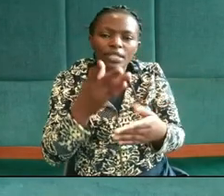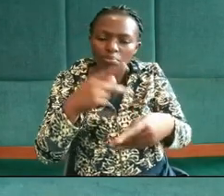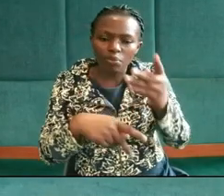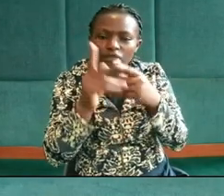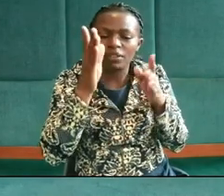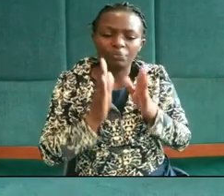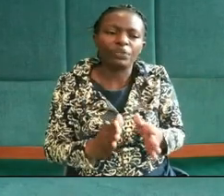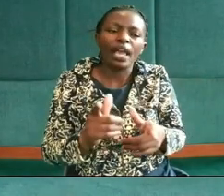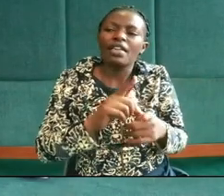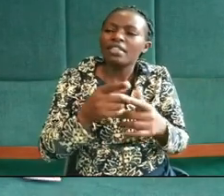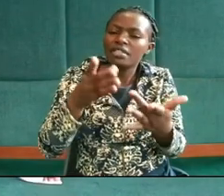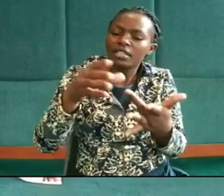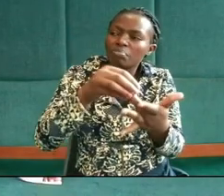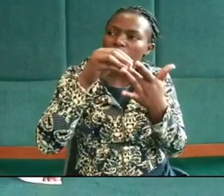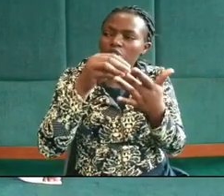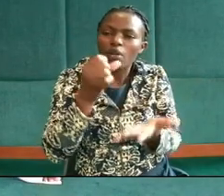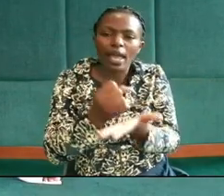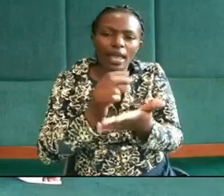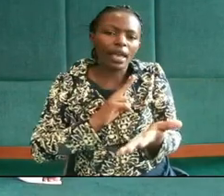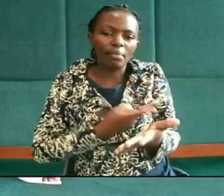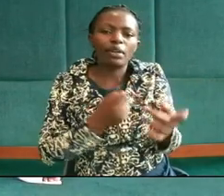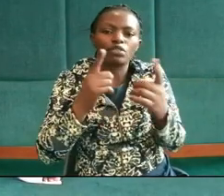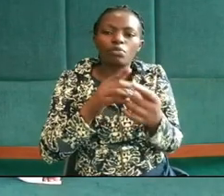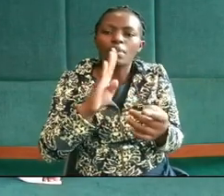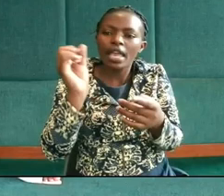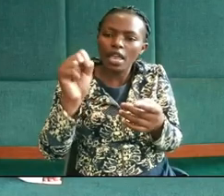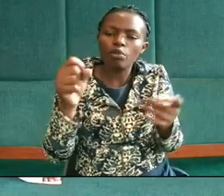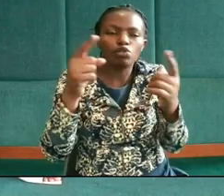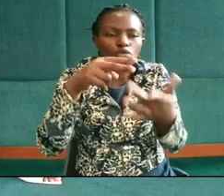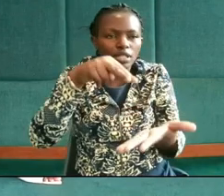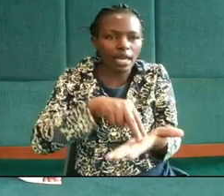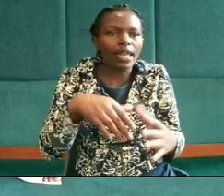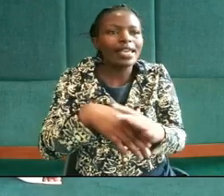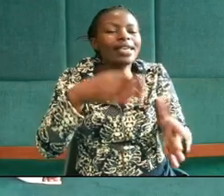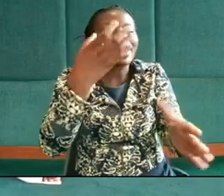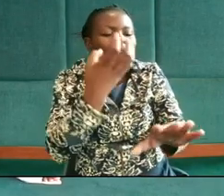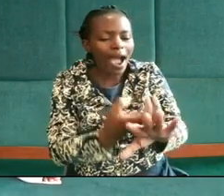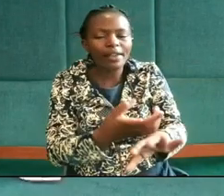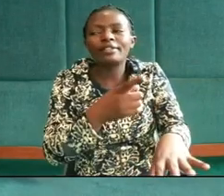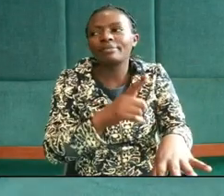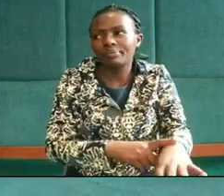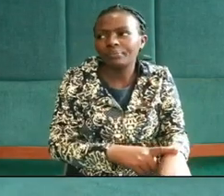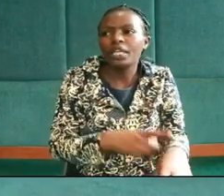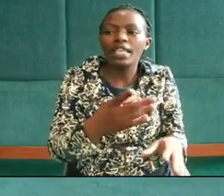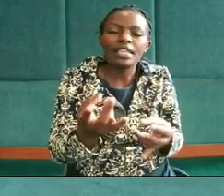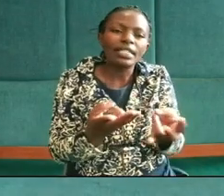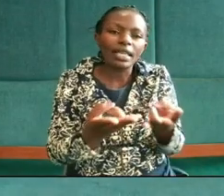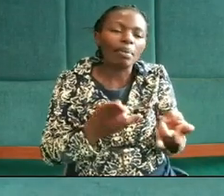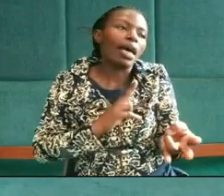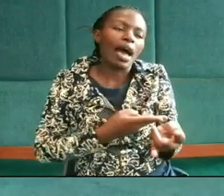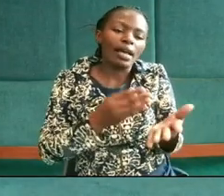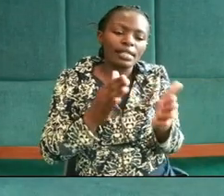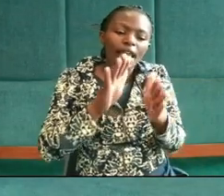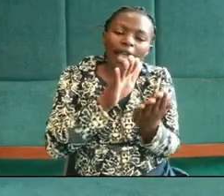it's a very special gift that will help us to be able to stand during tough times. So this Sabbath we have covered what the